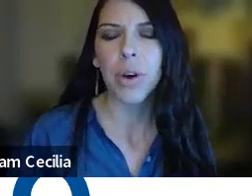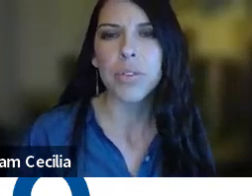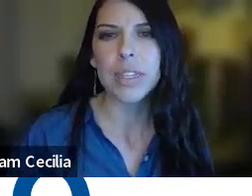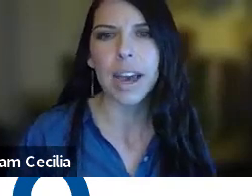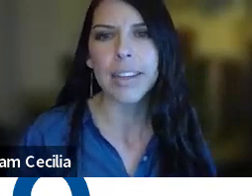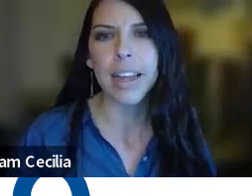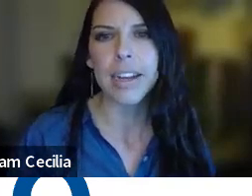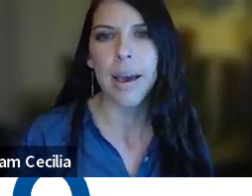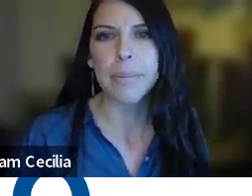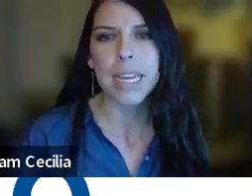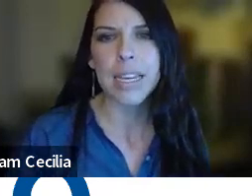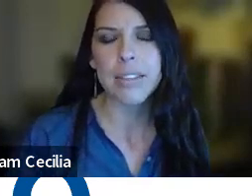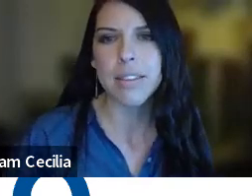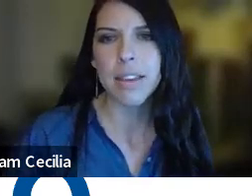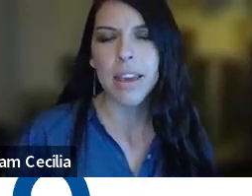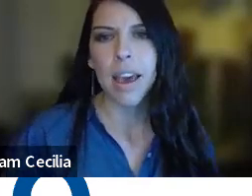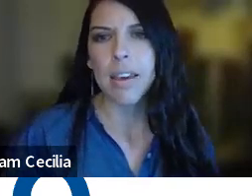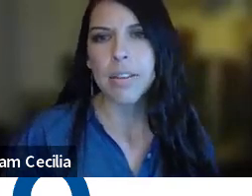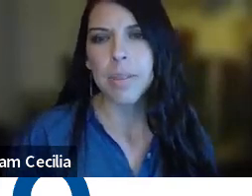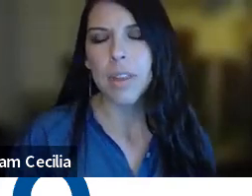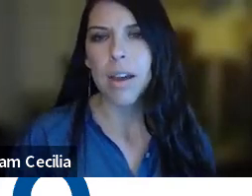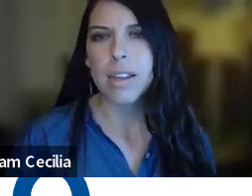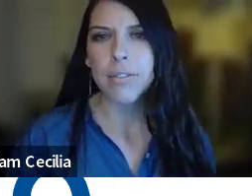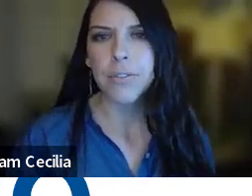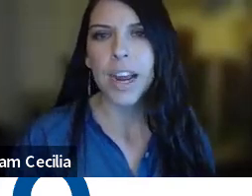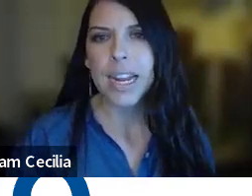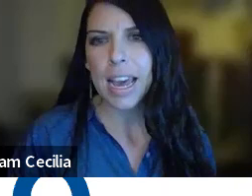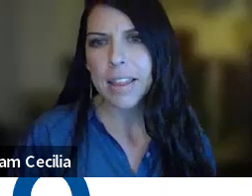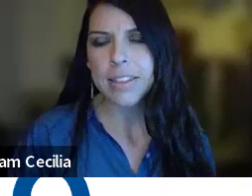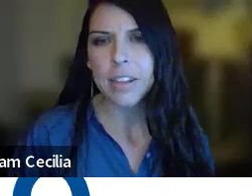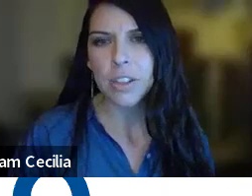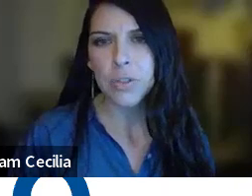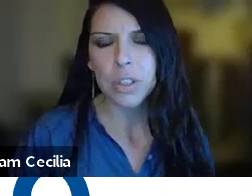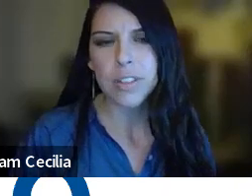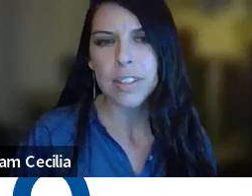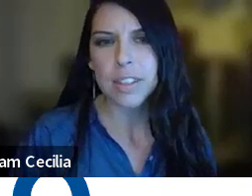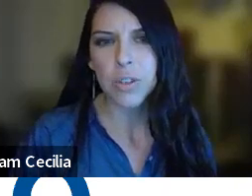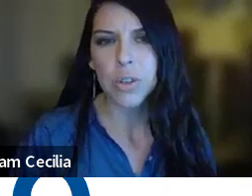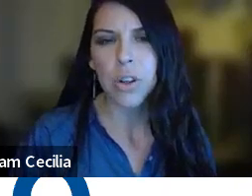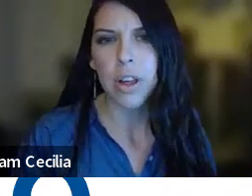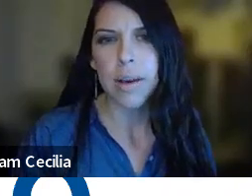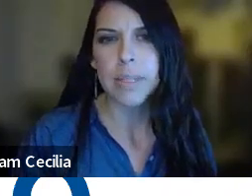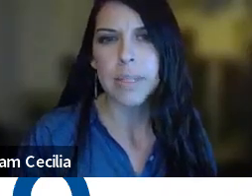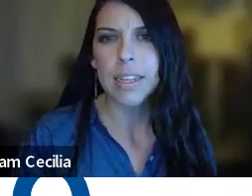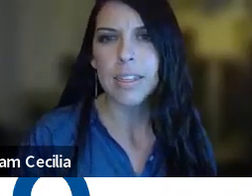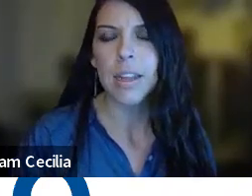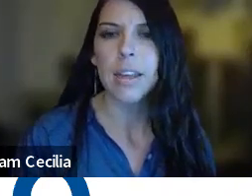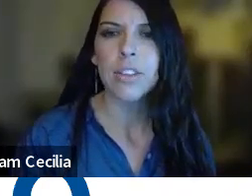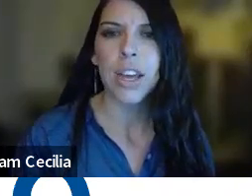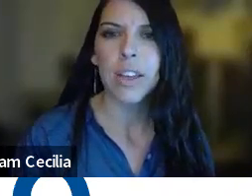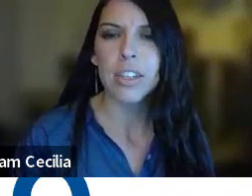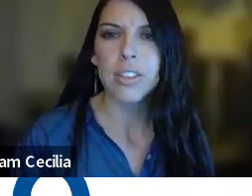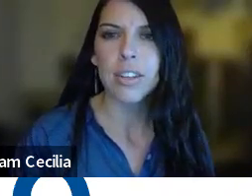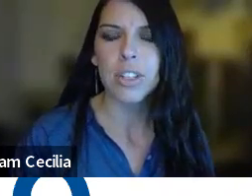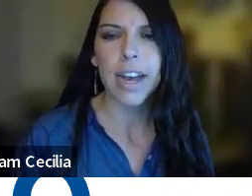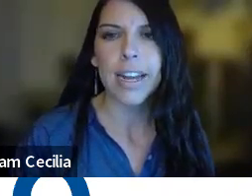some COVID guideline updates. On Friday, the Centers for Disease Control updated